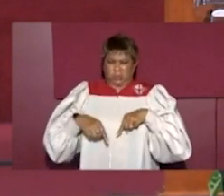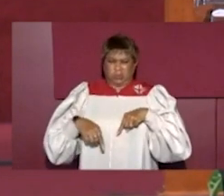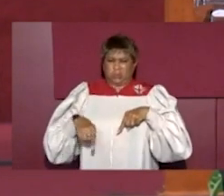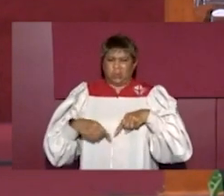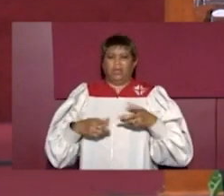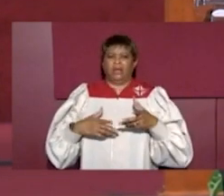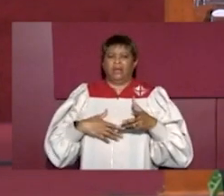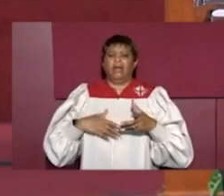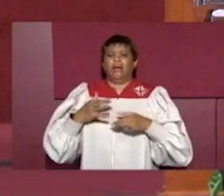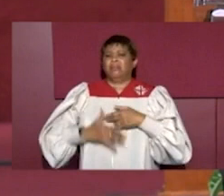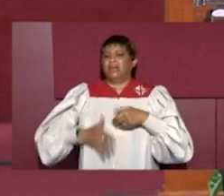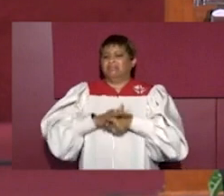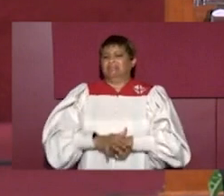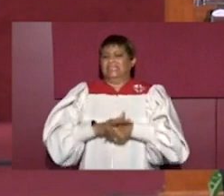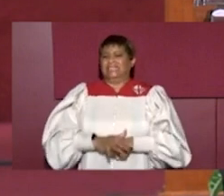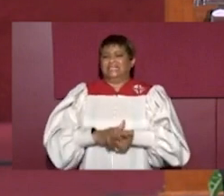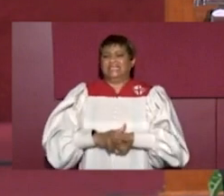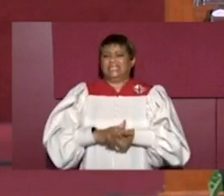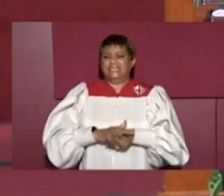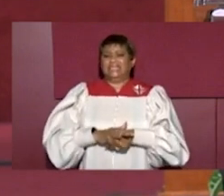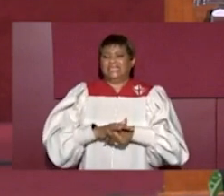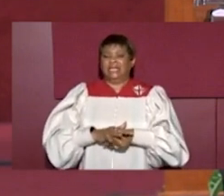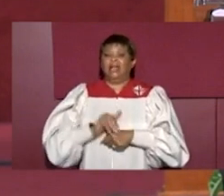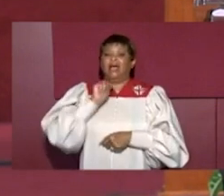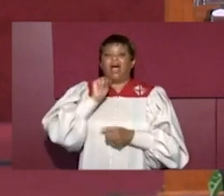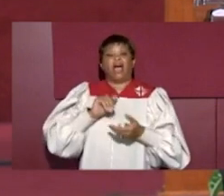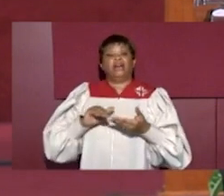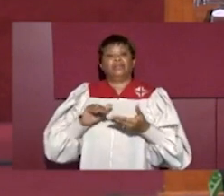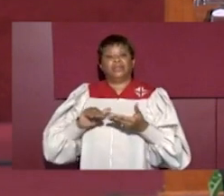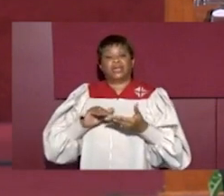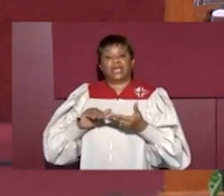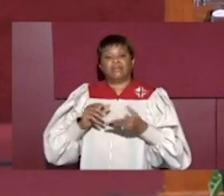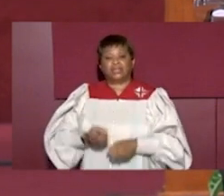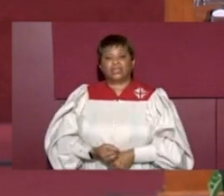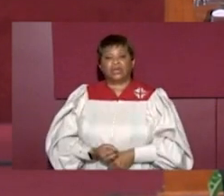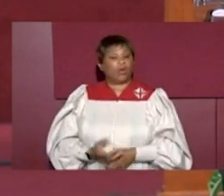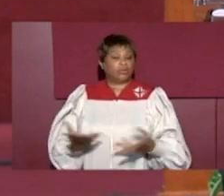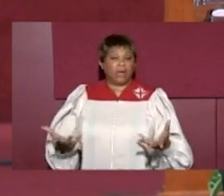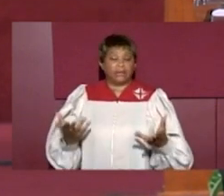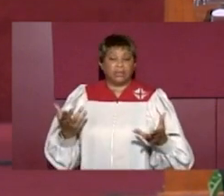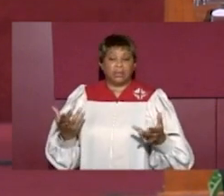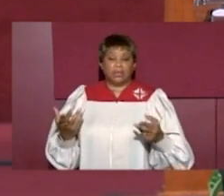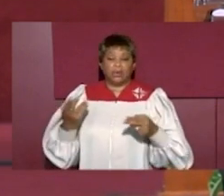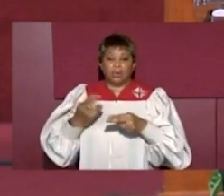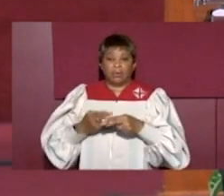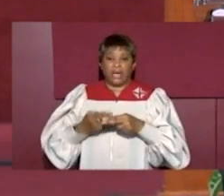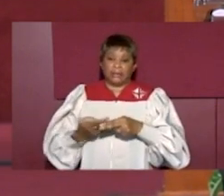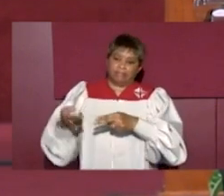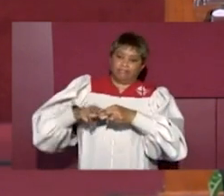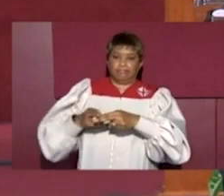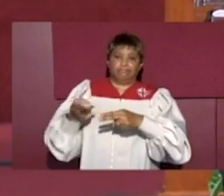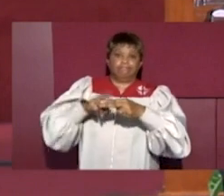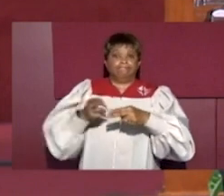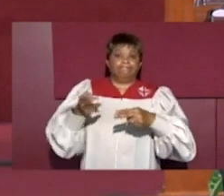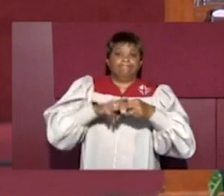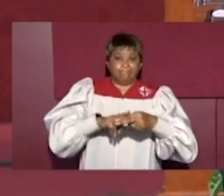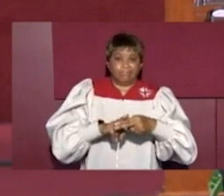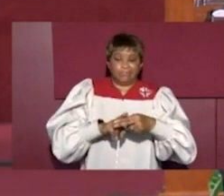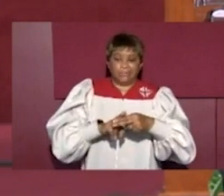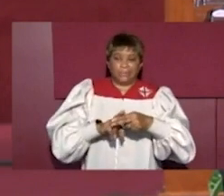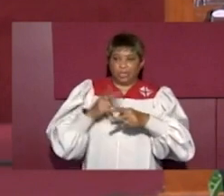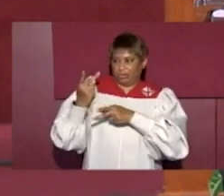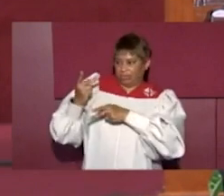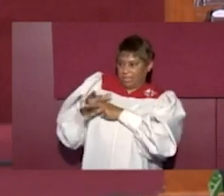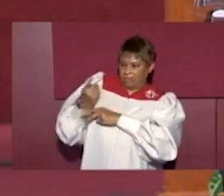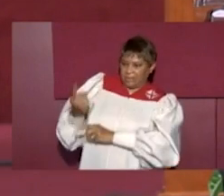You know, unforgiveness can even cause weight gain. You holding on to